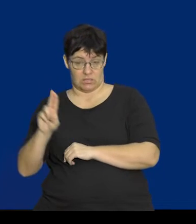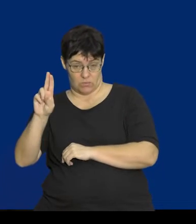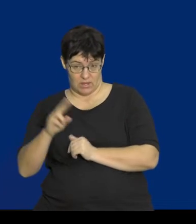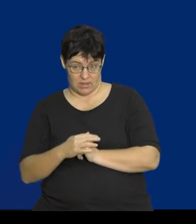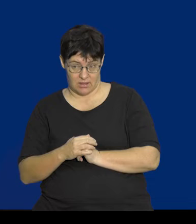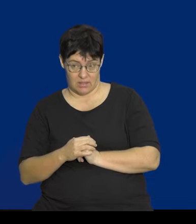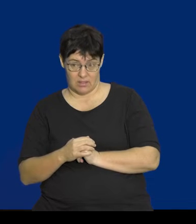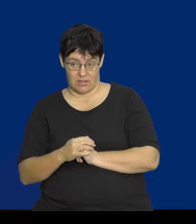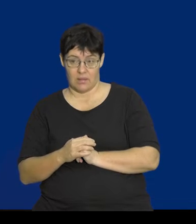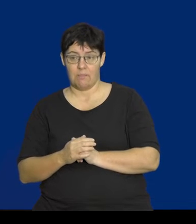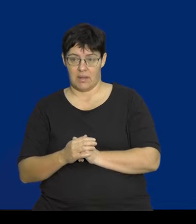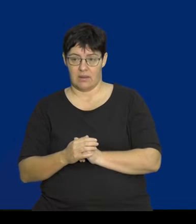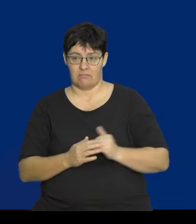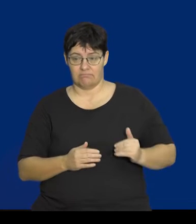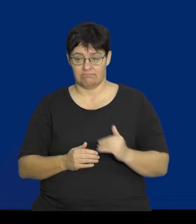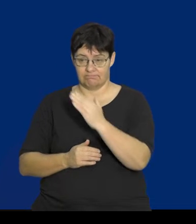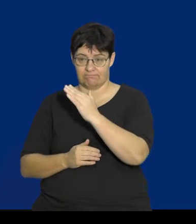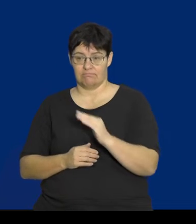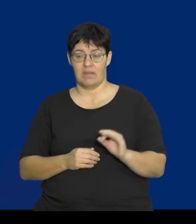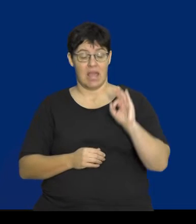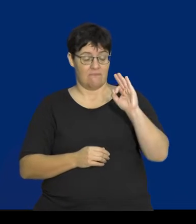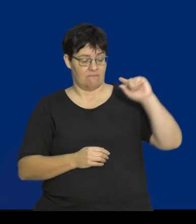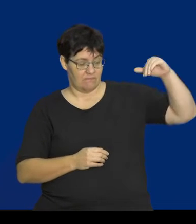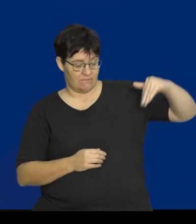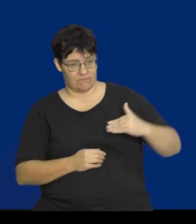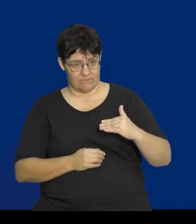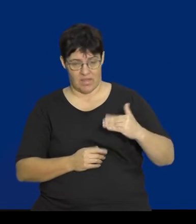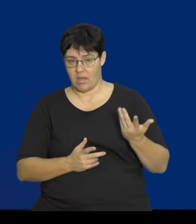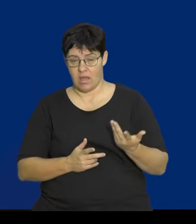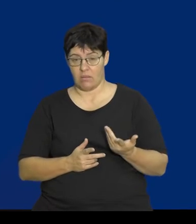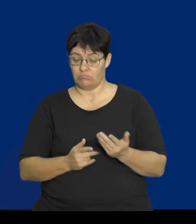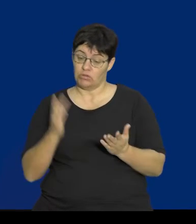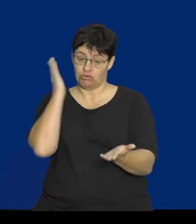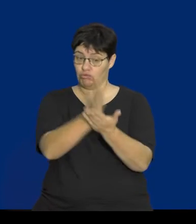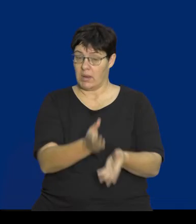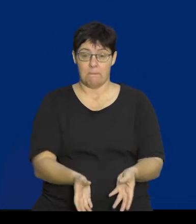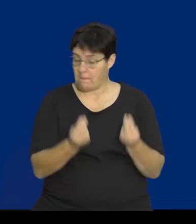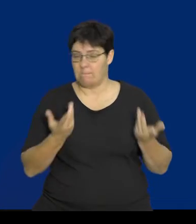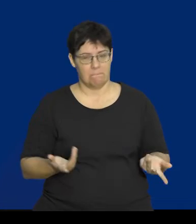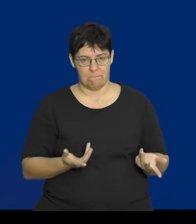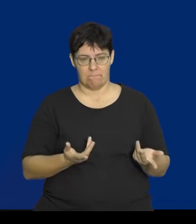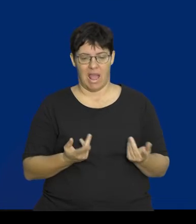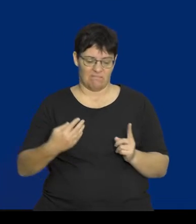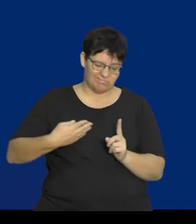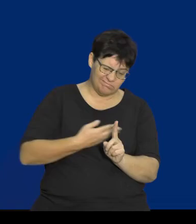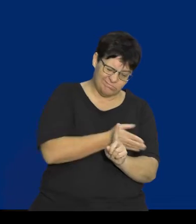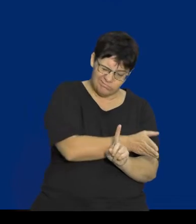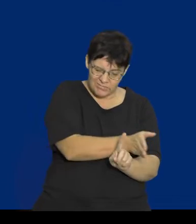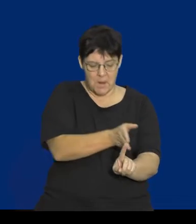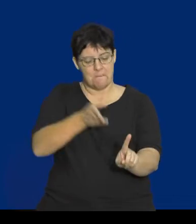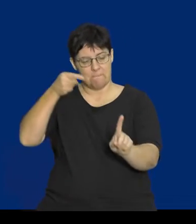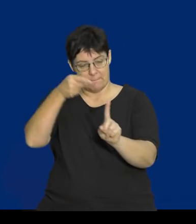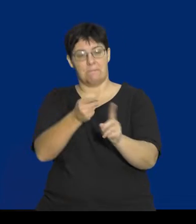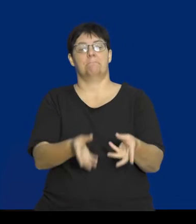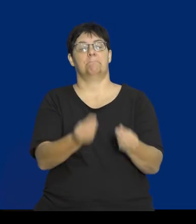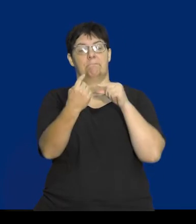r, and it does that. But we don't get there straight away. There's a way round to get to